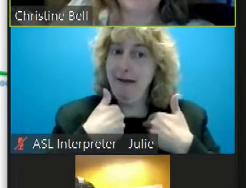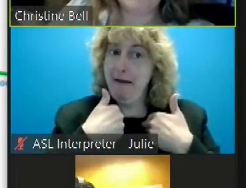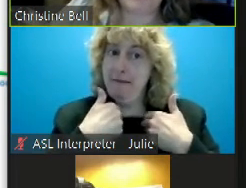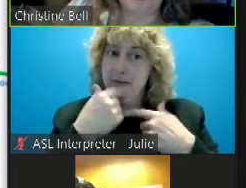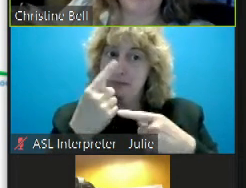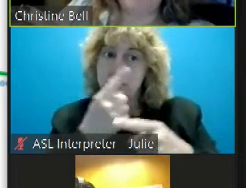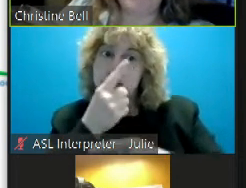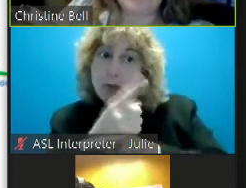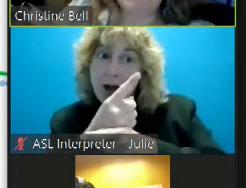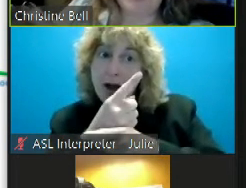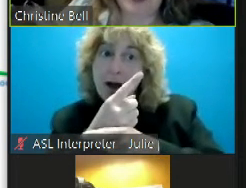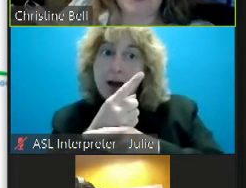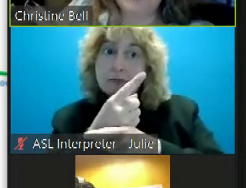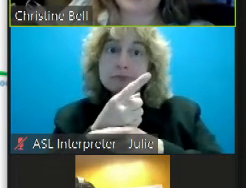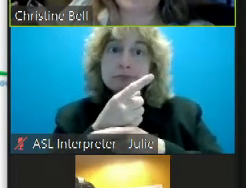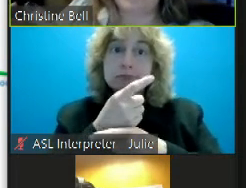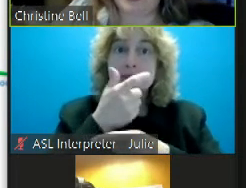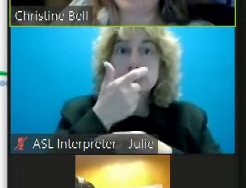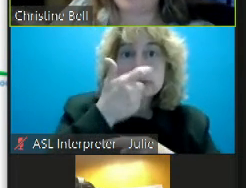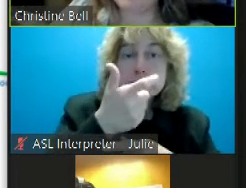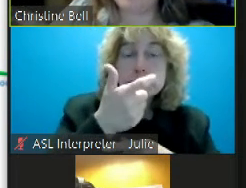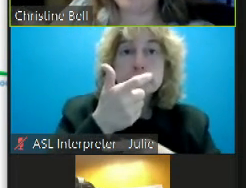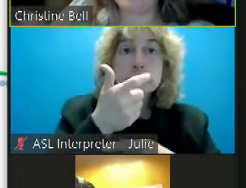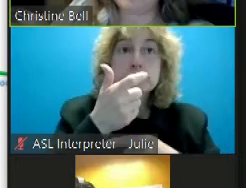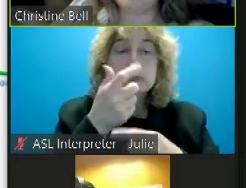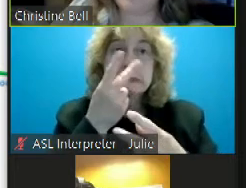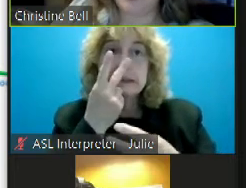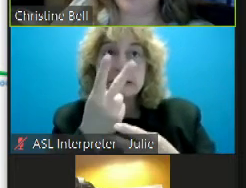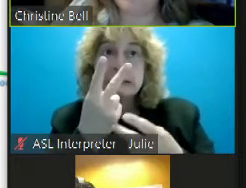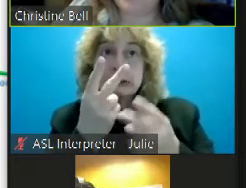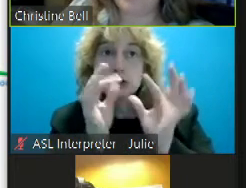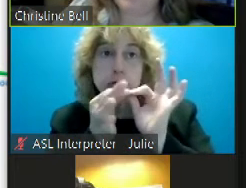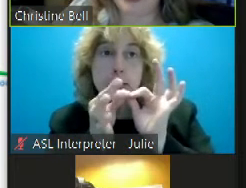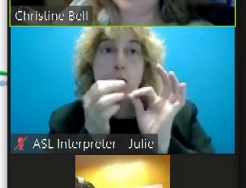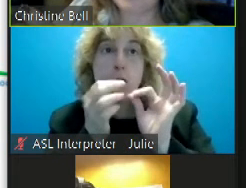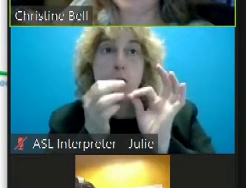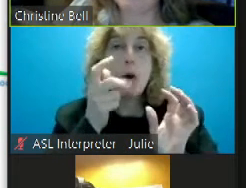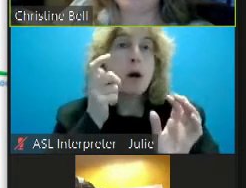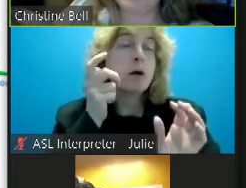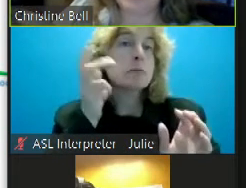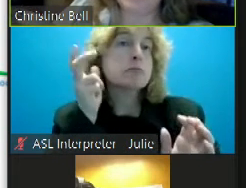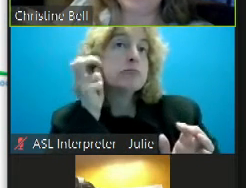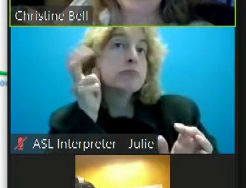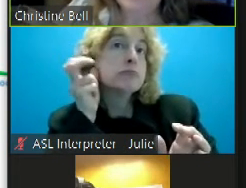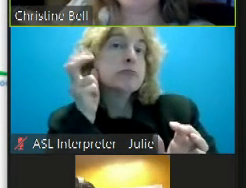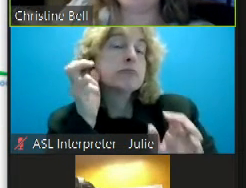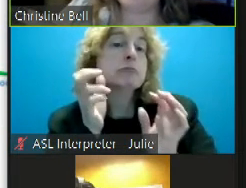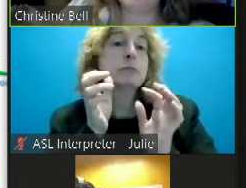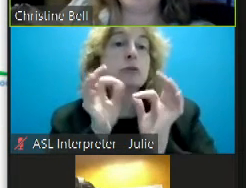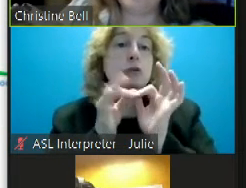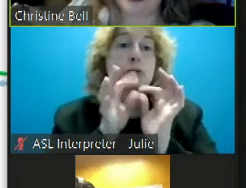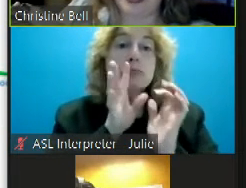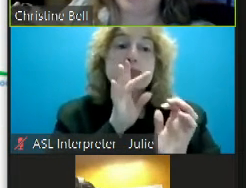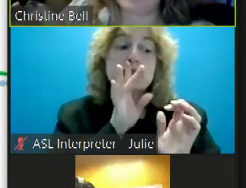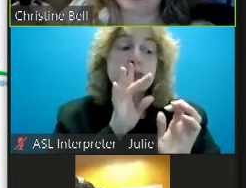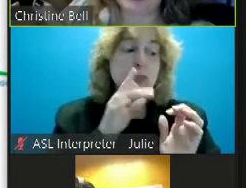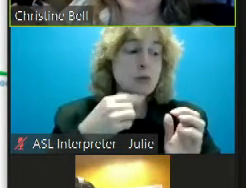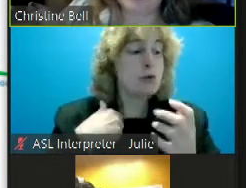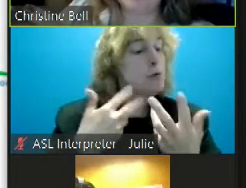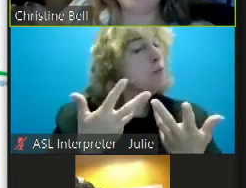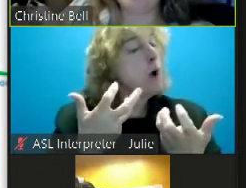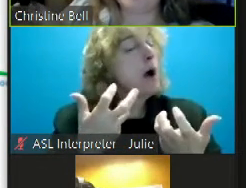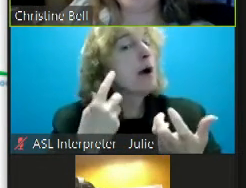place. So first and foremost, we want to make sure that you know that we want to hear from you. This is a two-way